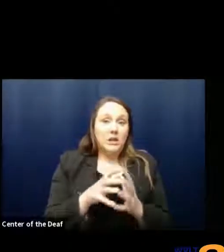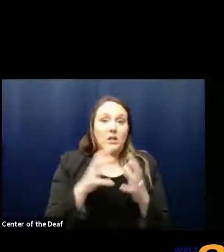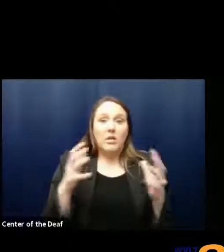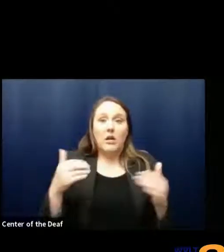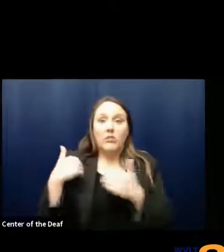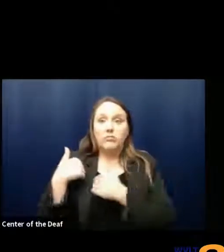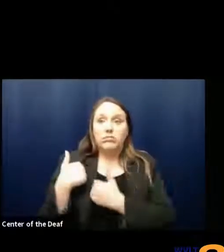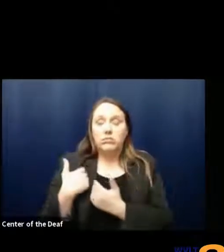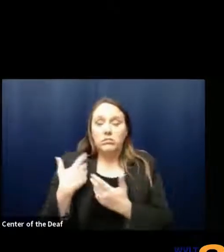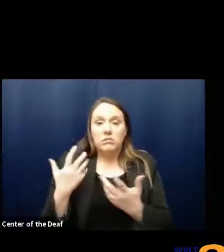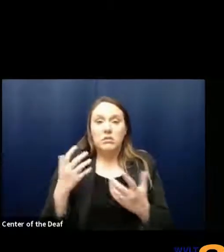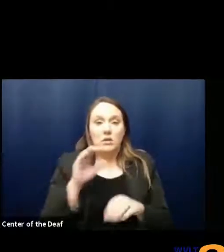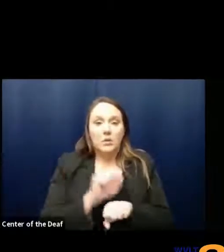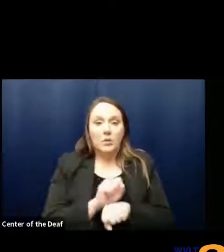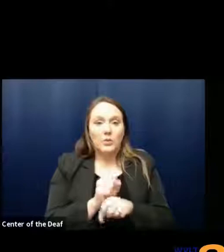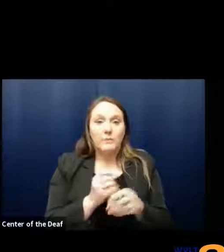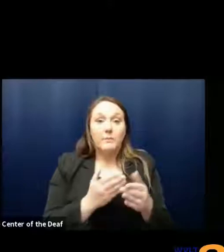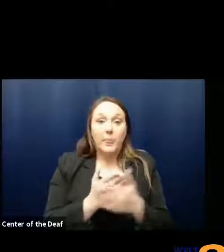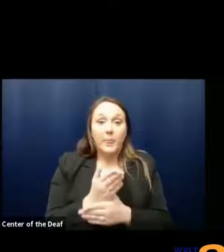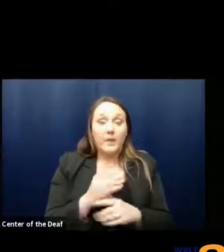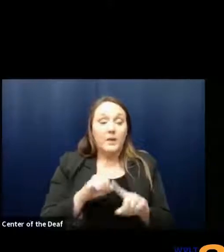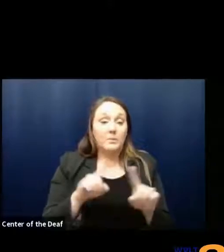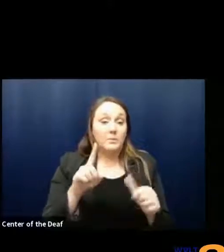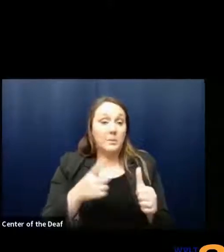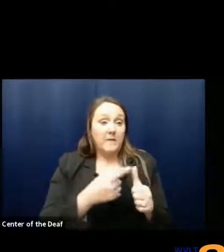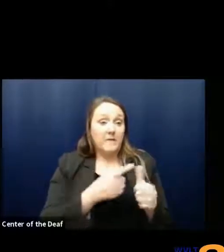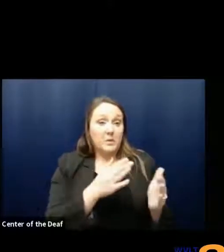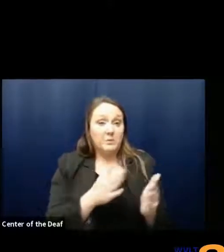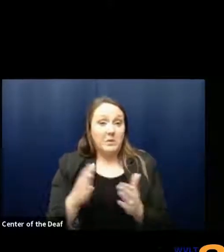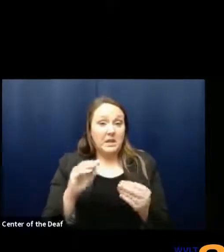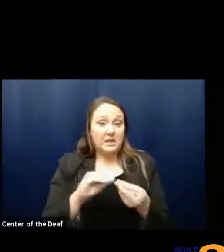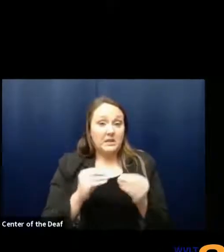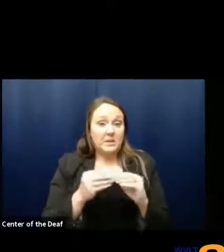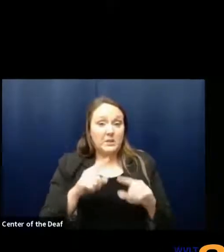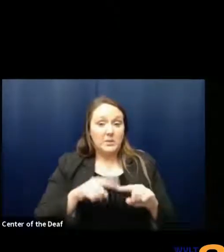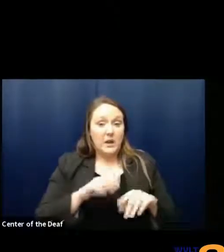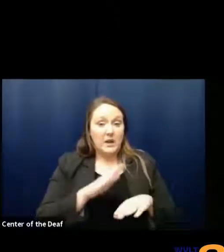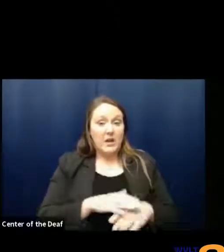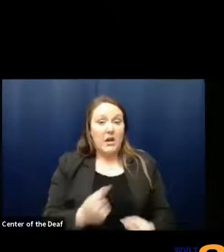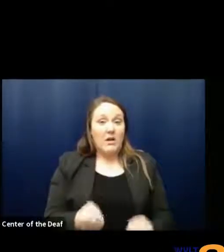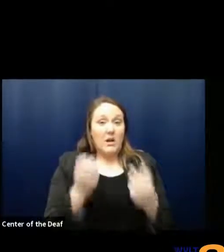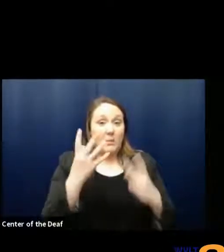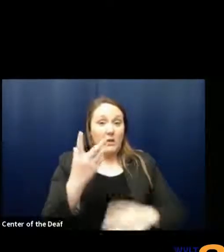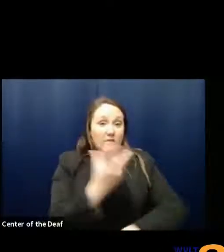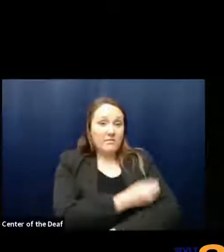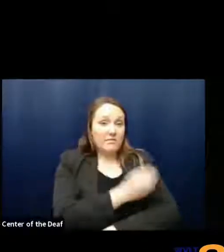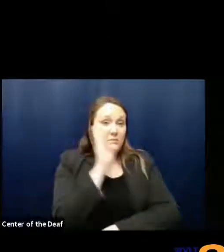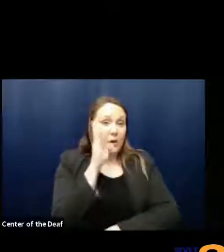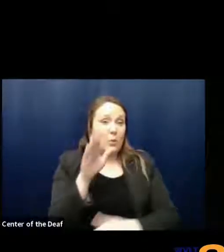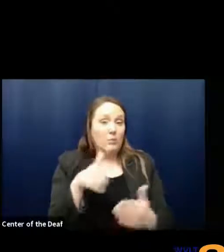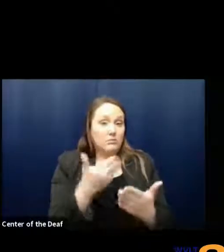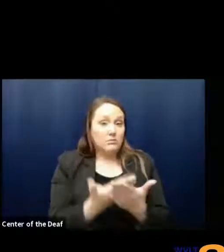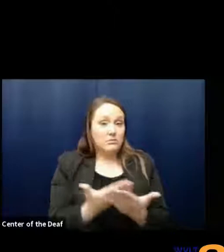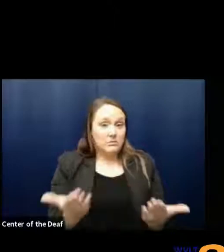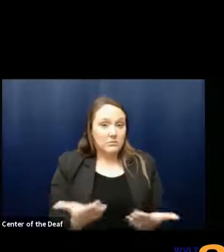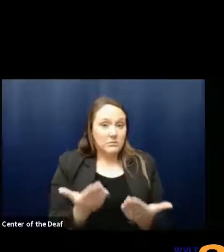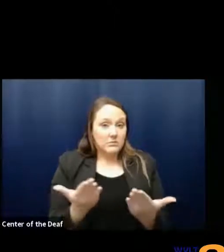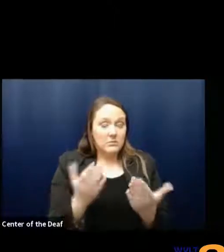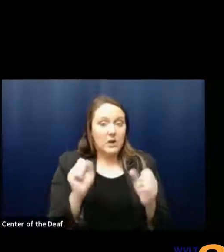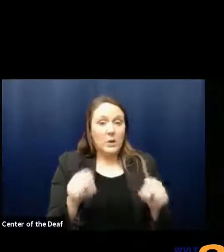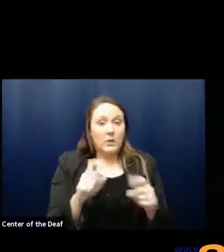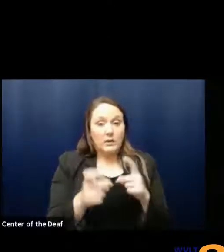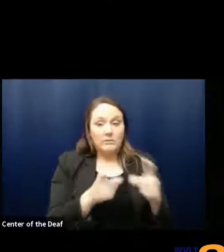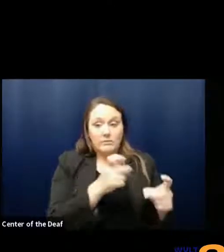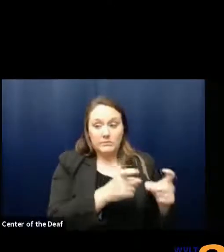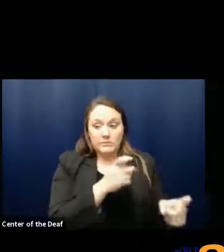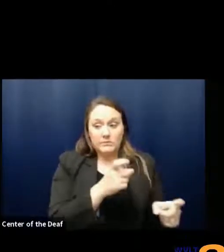through. But I think those initial planning numbers are based on the amount of vaccine that we're expecting to get that we can distribute